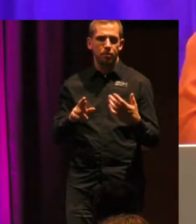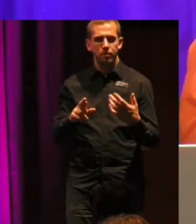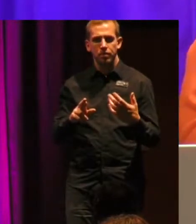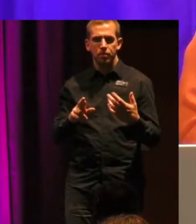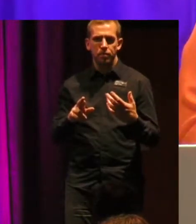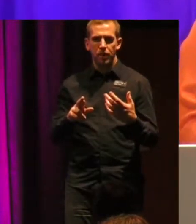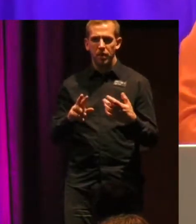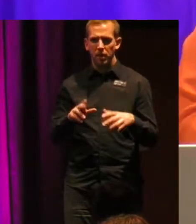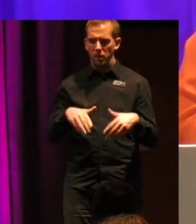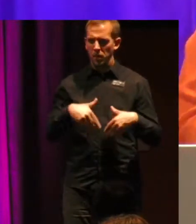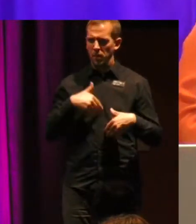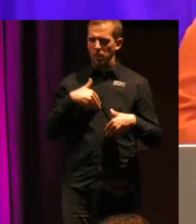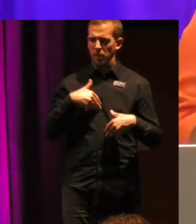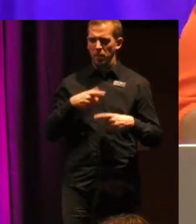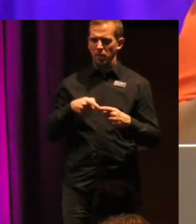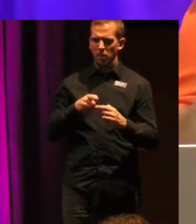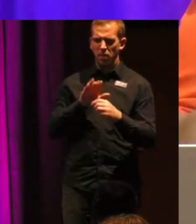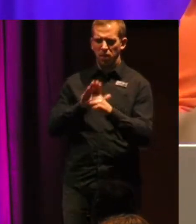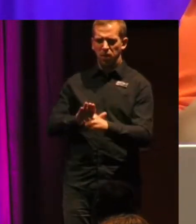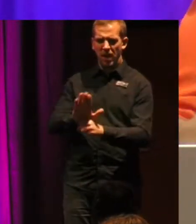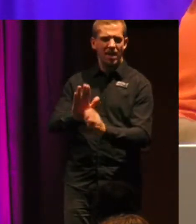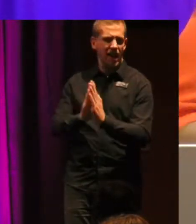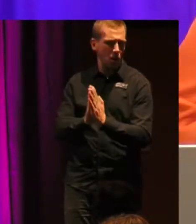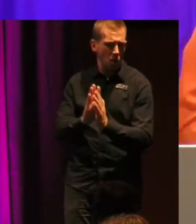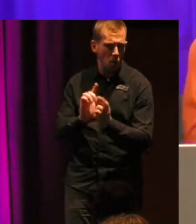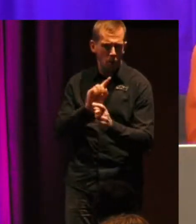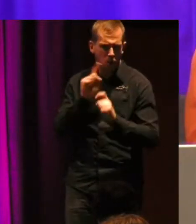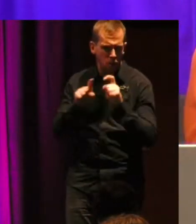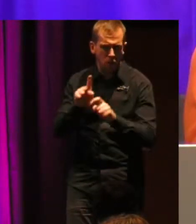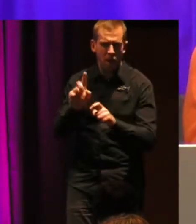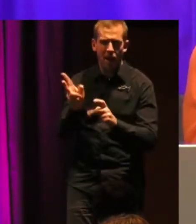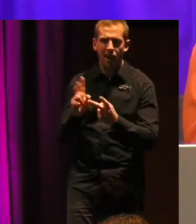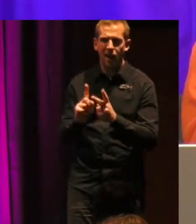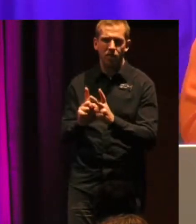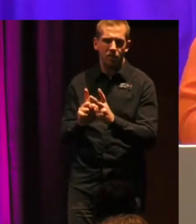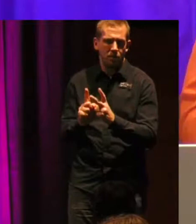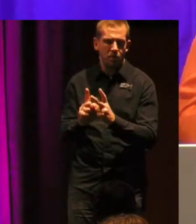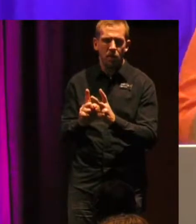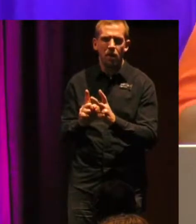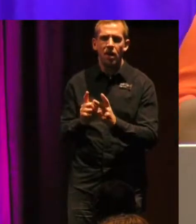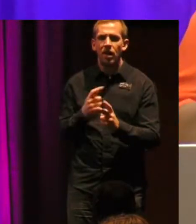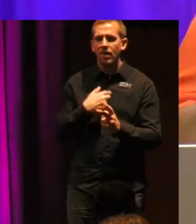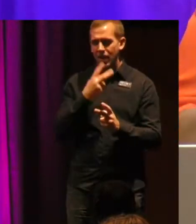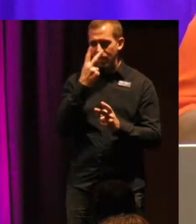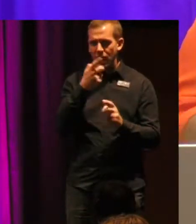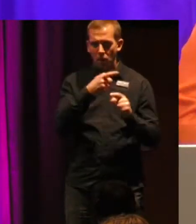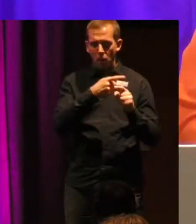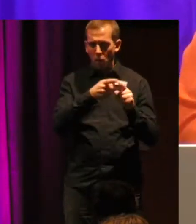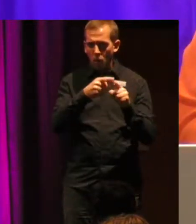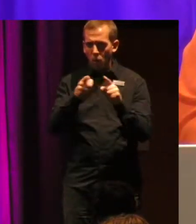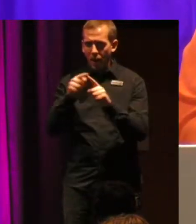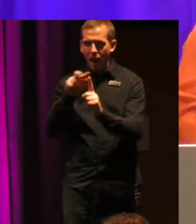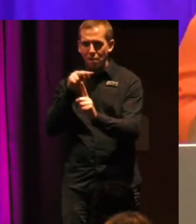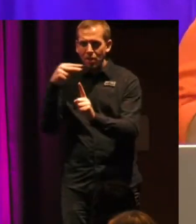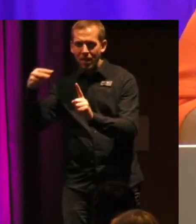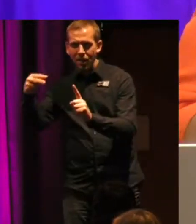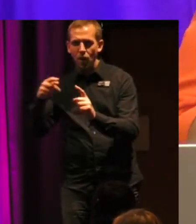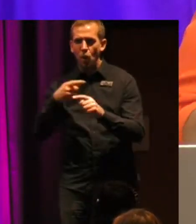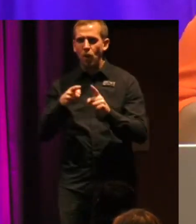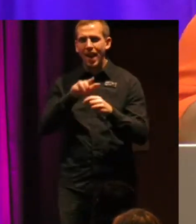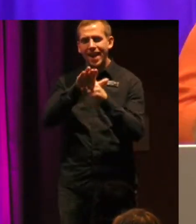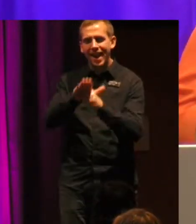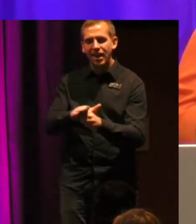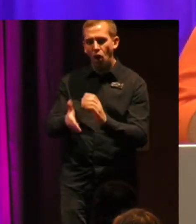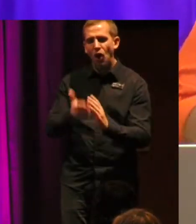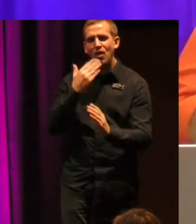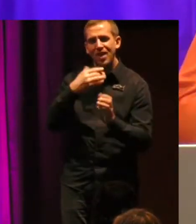very offensive, either to their religion or or about their faith. So we're seeing that it also takes different angles. But I think one of